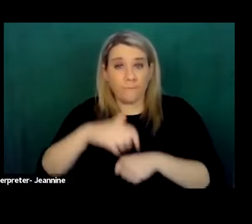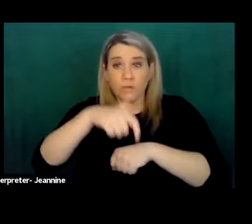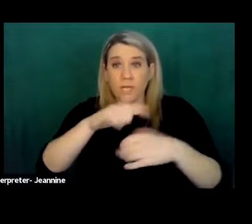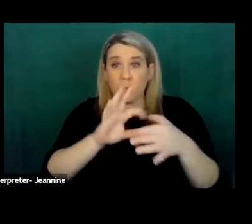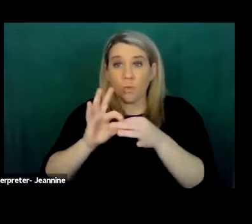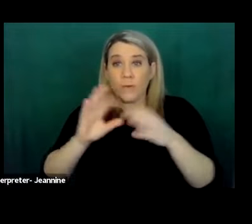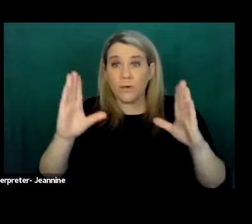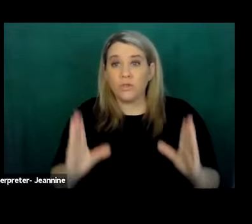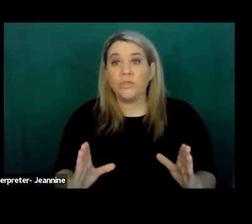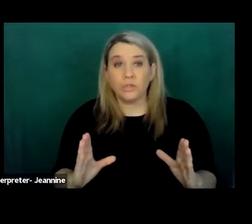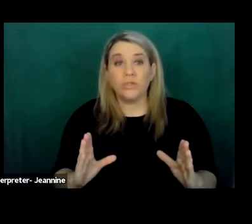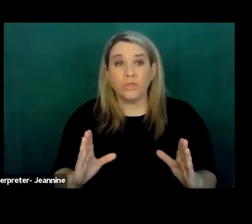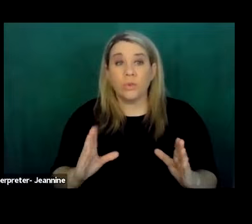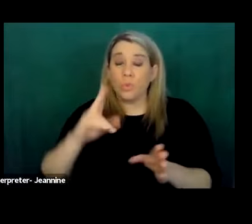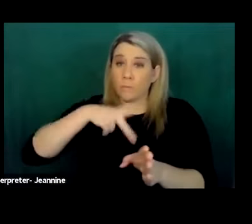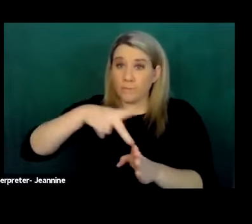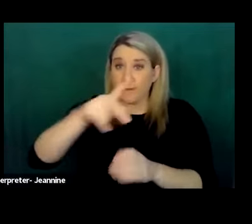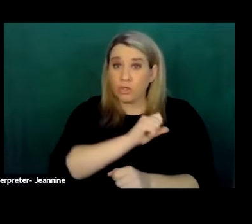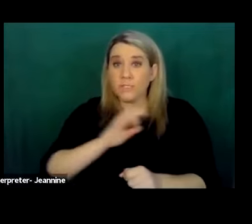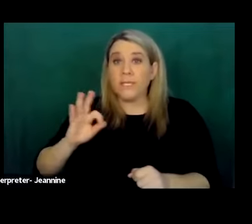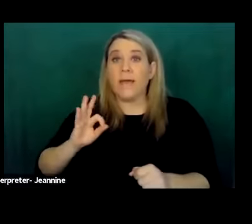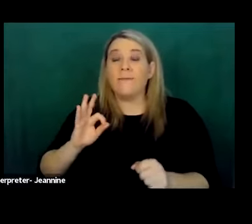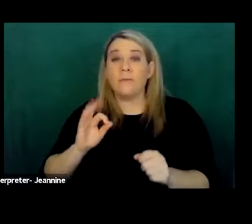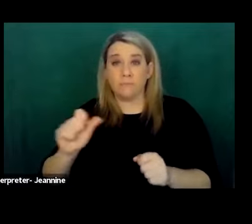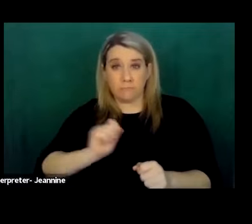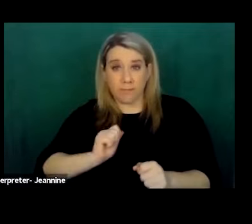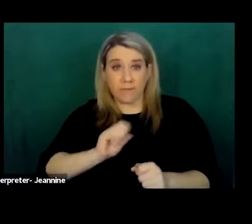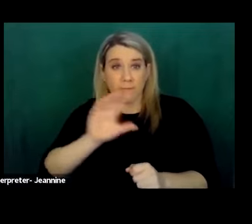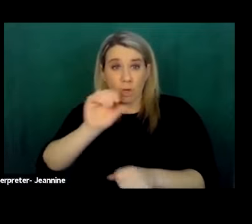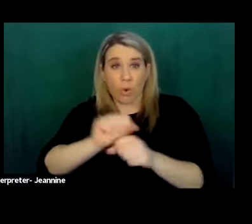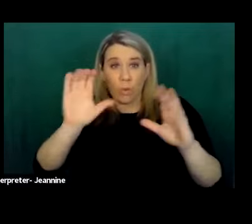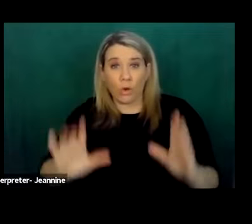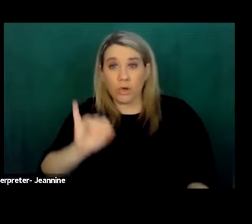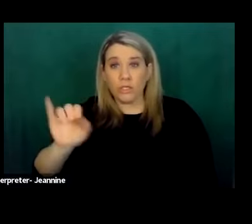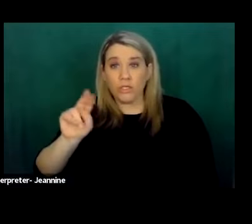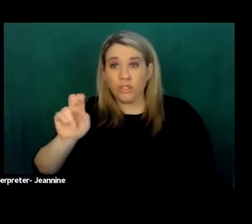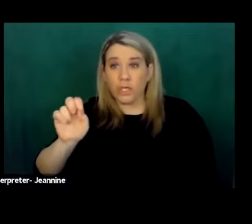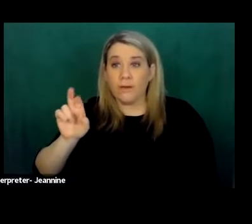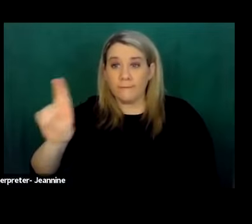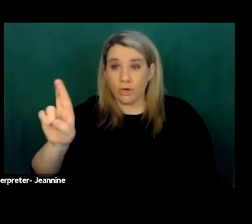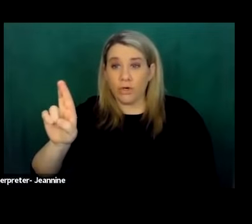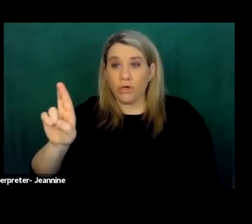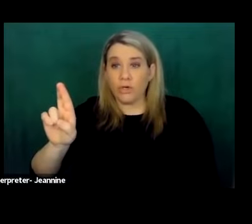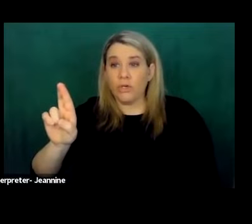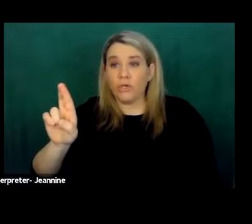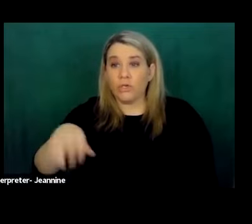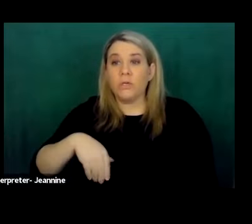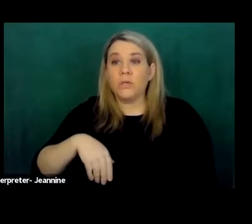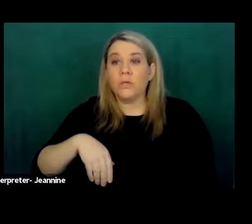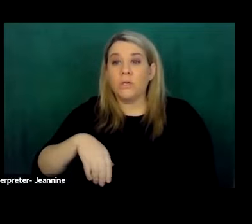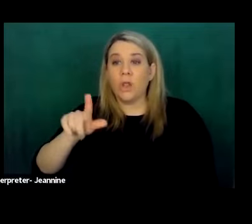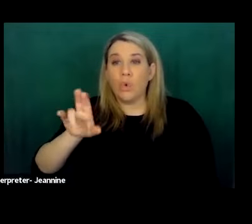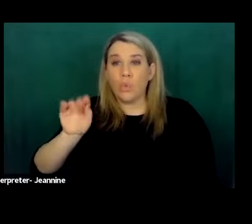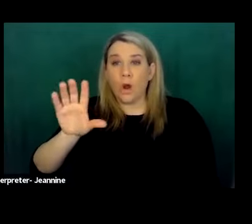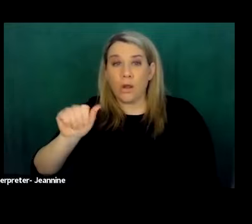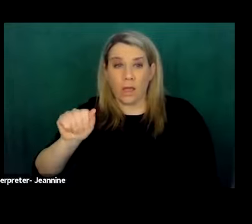coordinators. So we're professional staff member, myself and my coworker, Jennifer Luarca. And we also have 6 peer academic coaches who